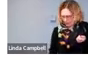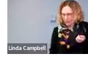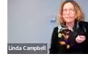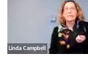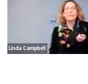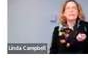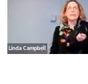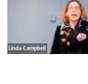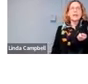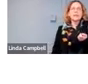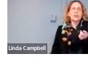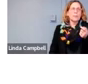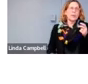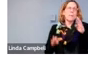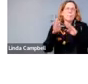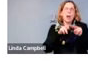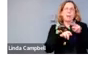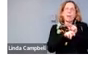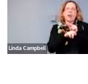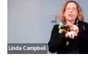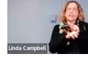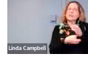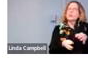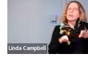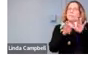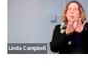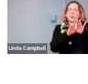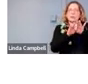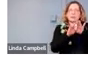back to my slide.